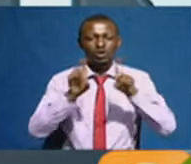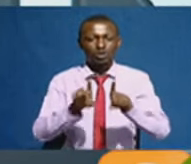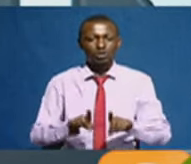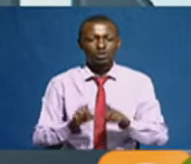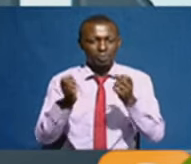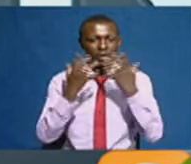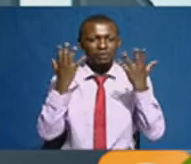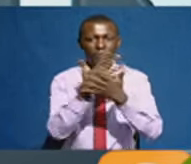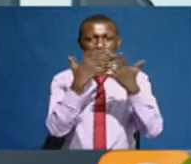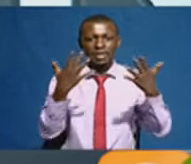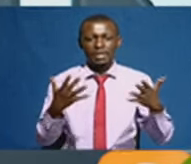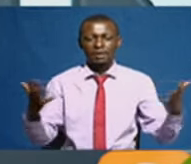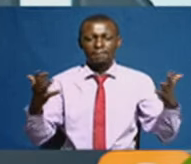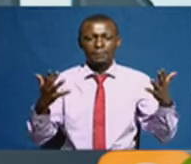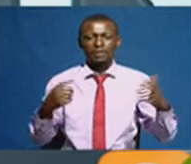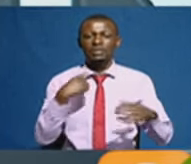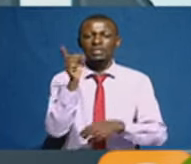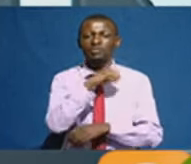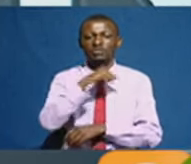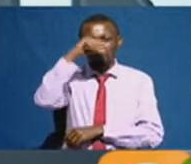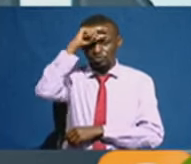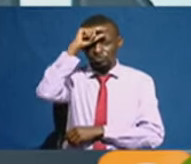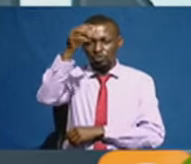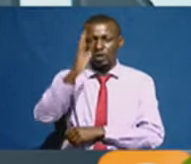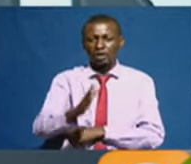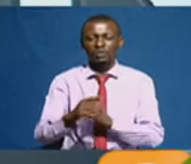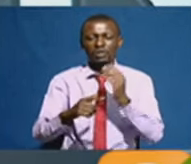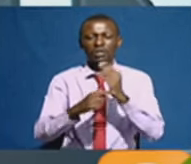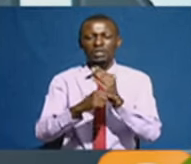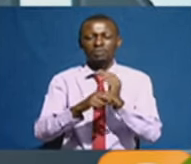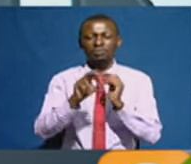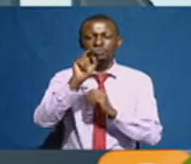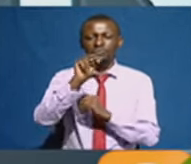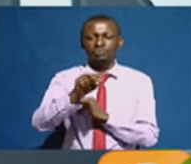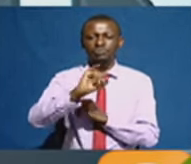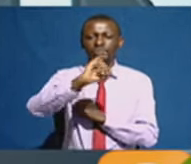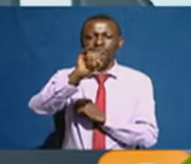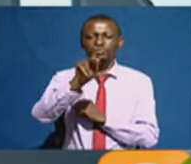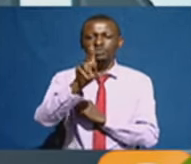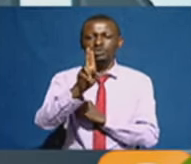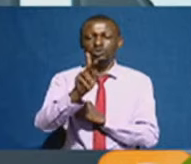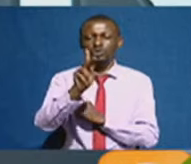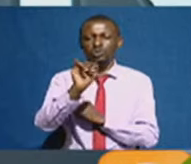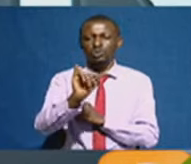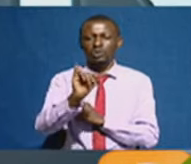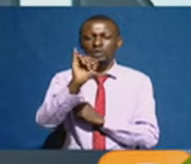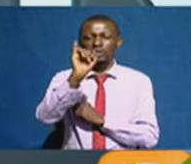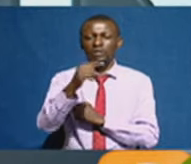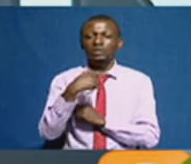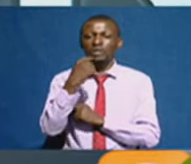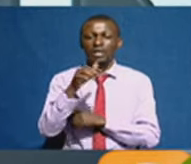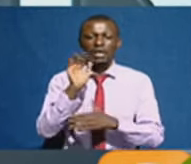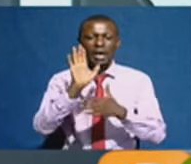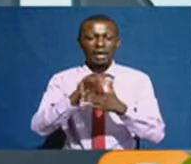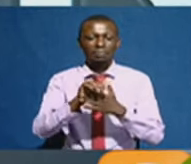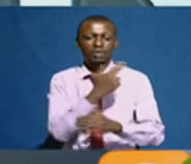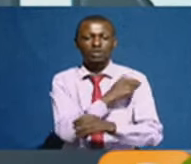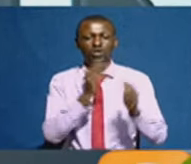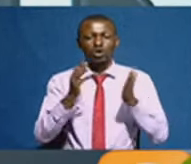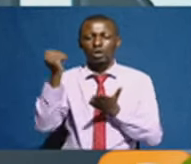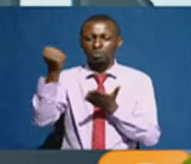something interesting that Governor Muthomi Njuki said. He said it doesn't make sense that the CBA recognized interns who are not employees.